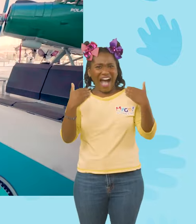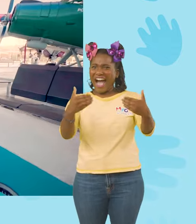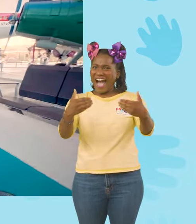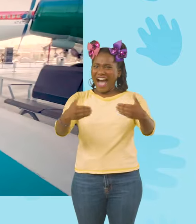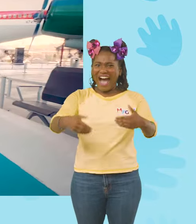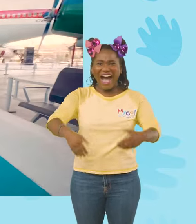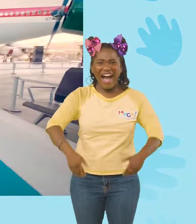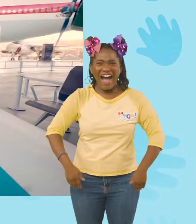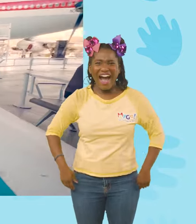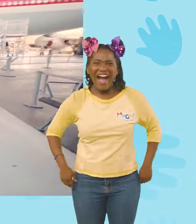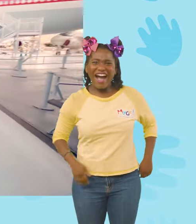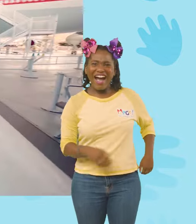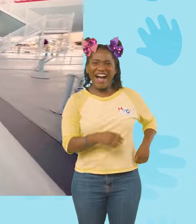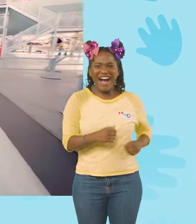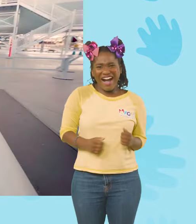go.